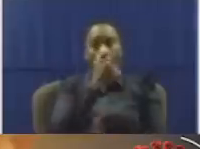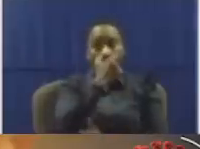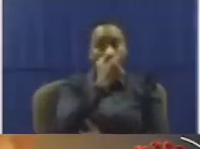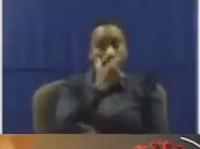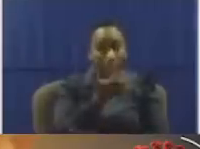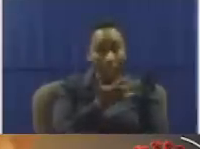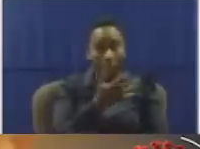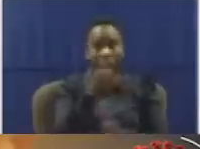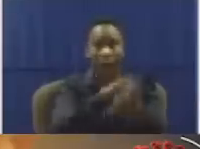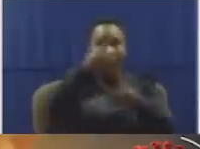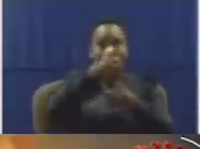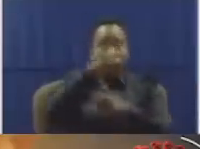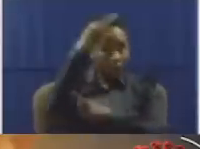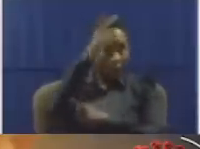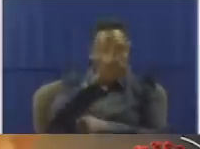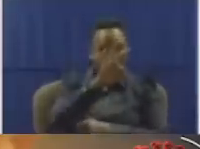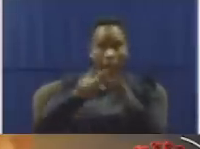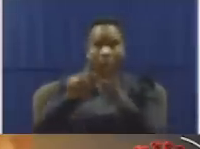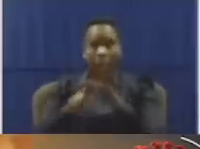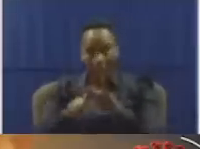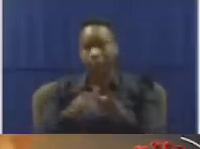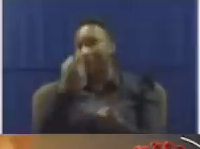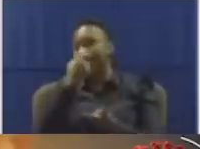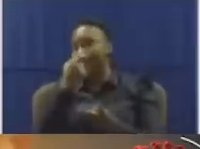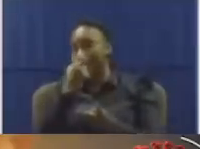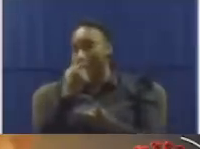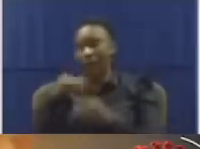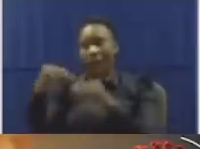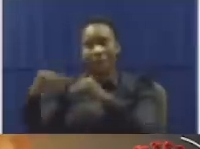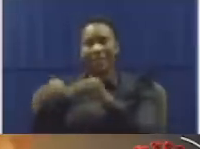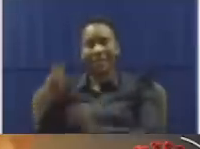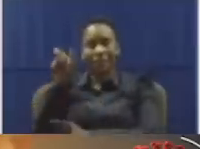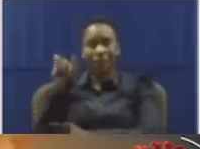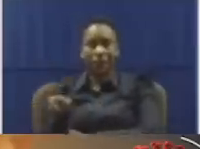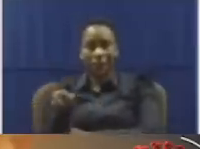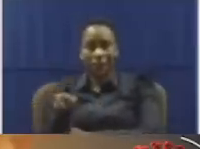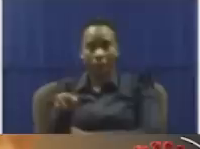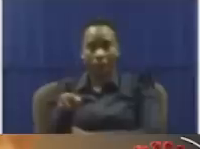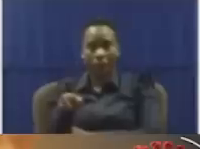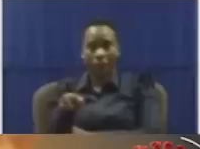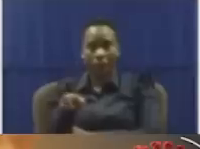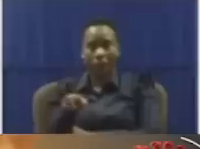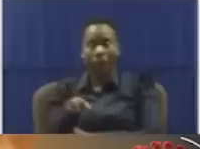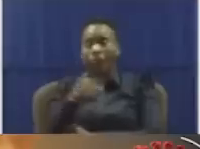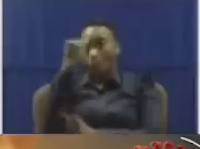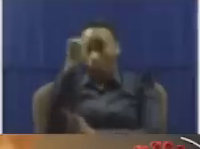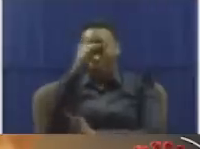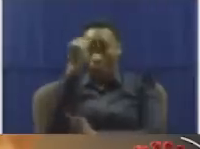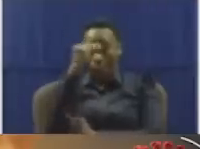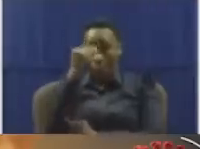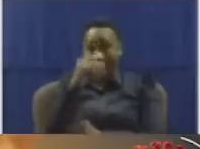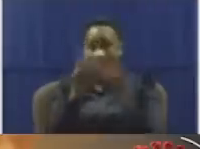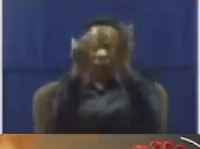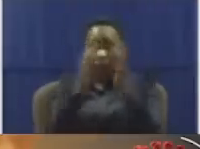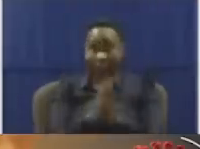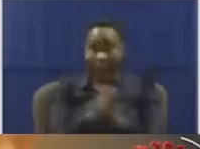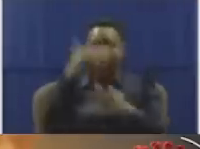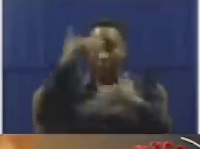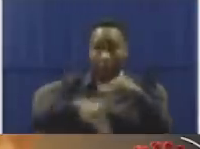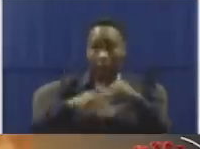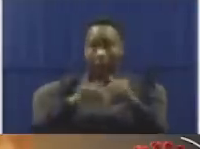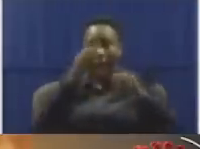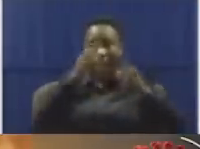Mr. Ramaphosa, the businessman. While police budgets are slashed every year and policing resources in higher